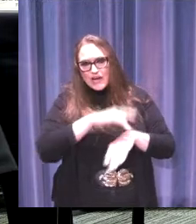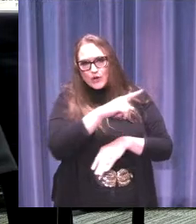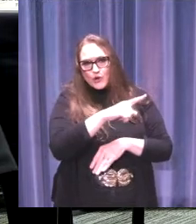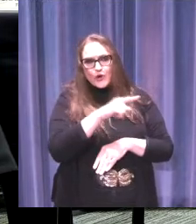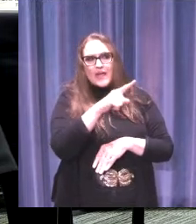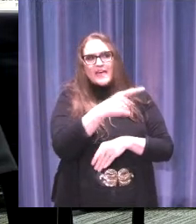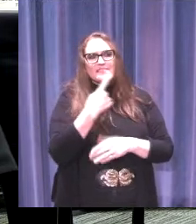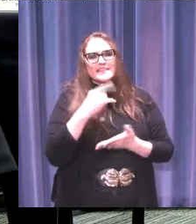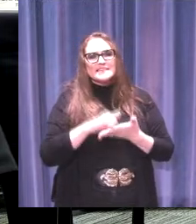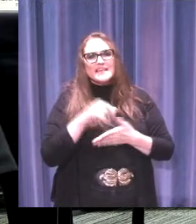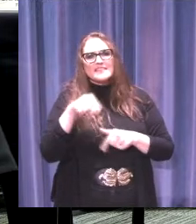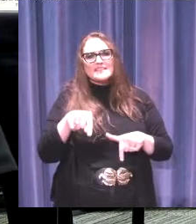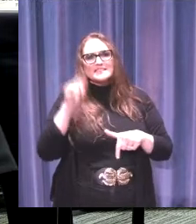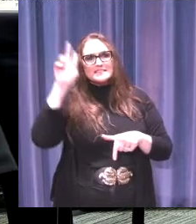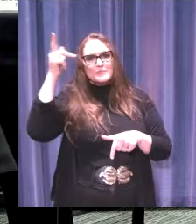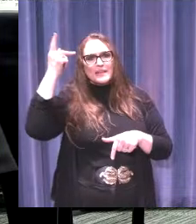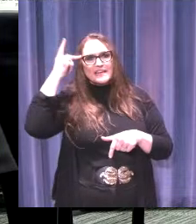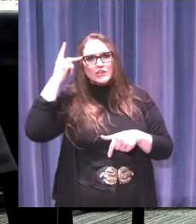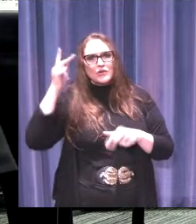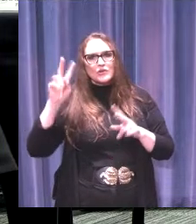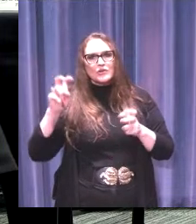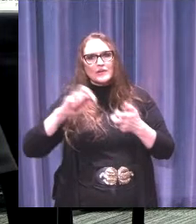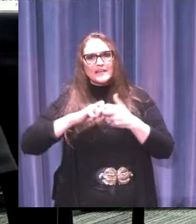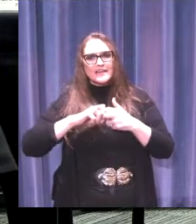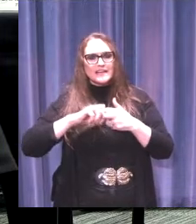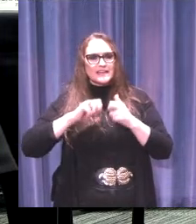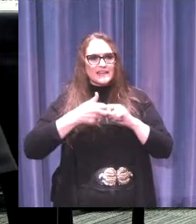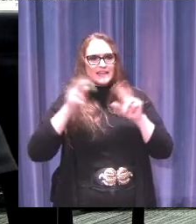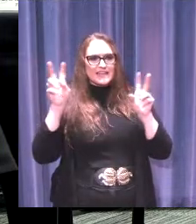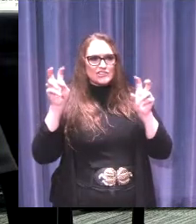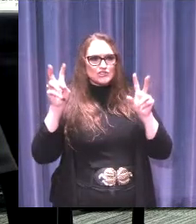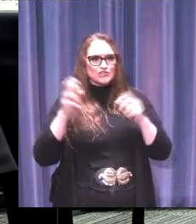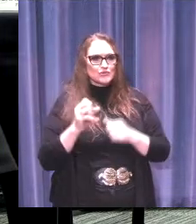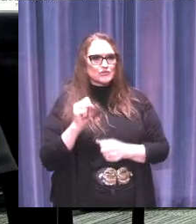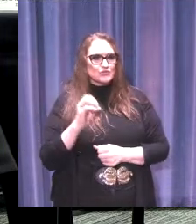They've said that this is a political issue.